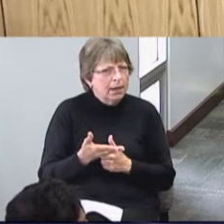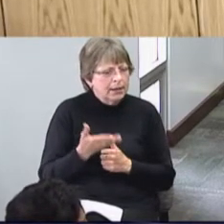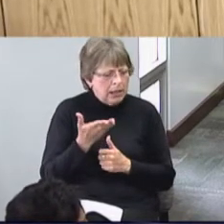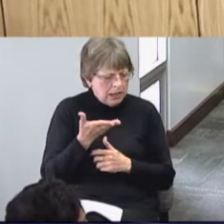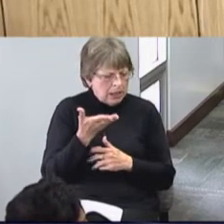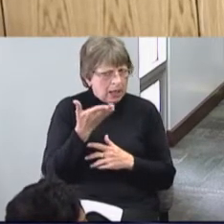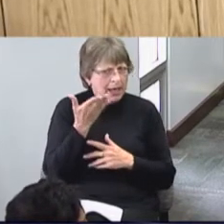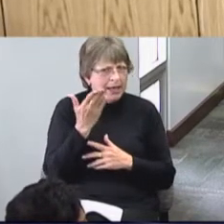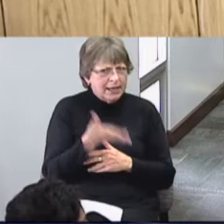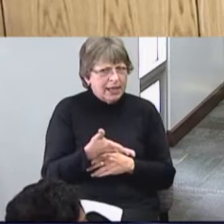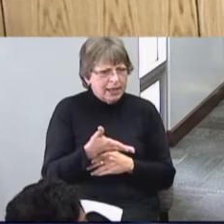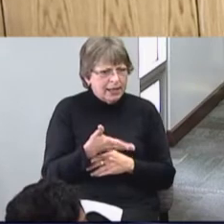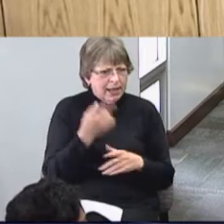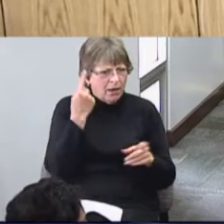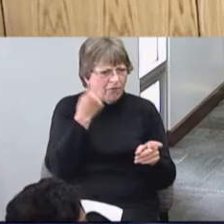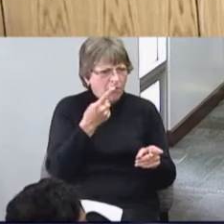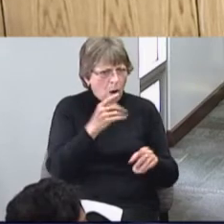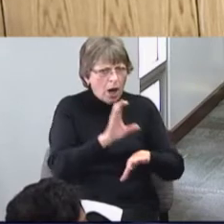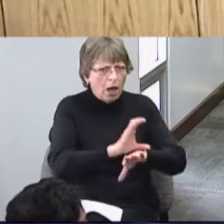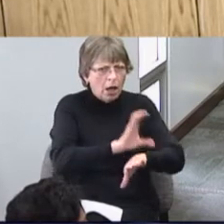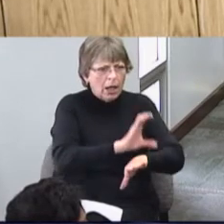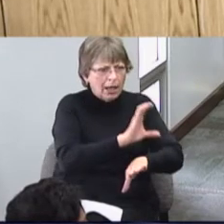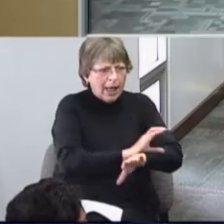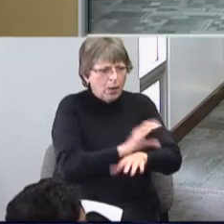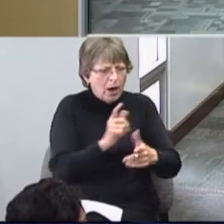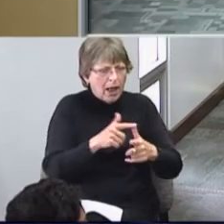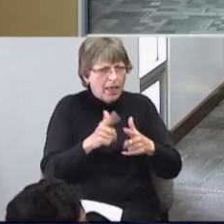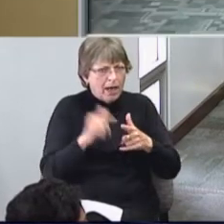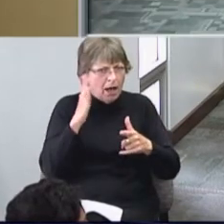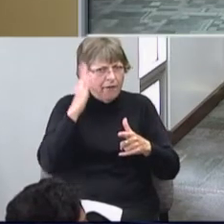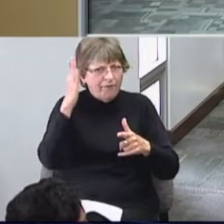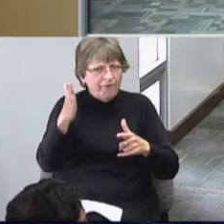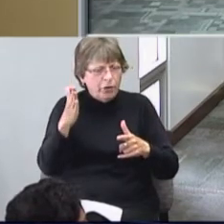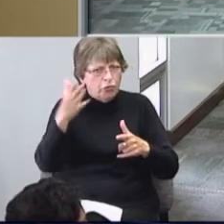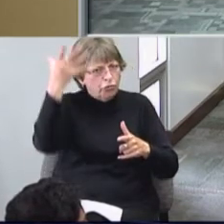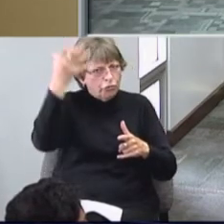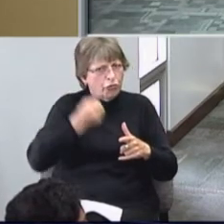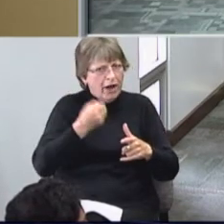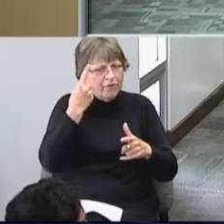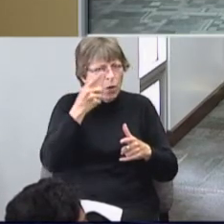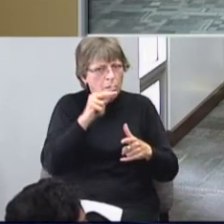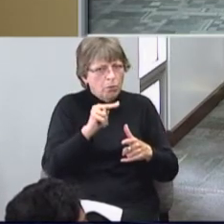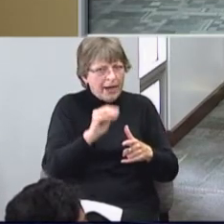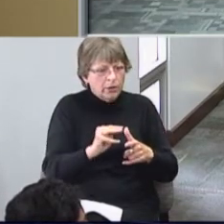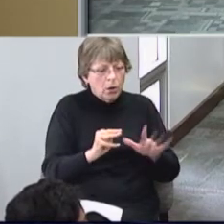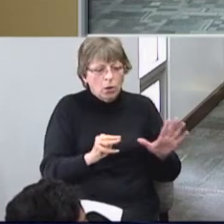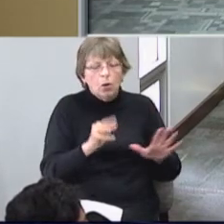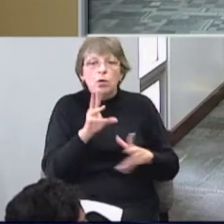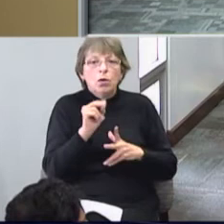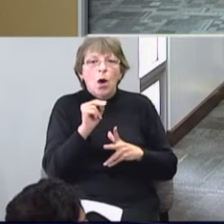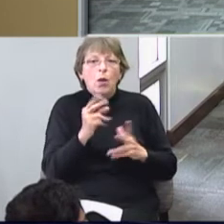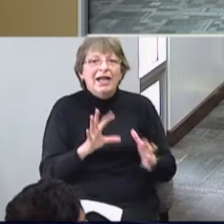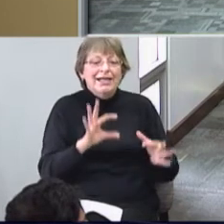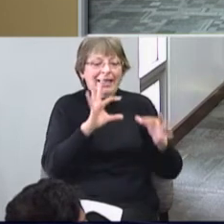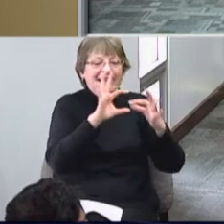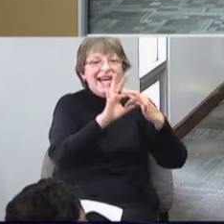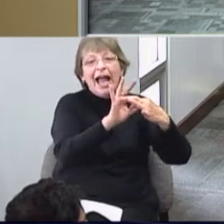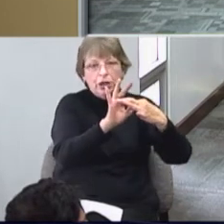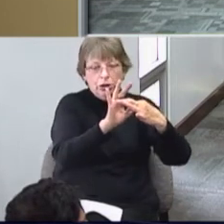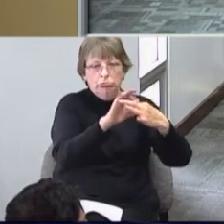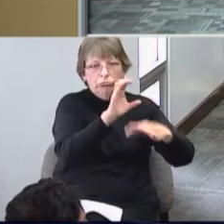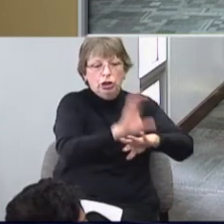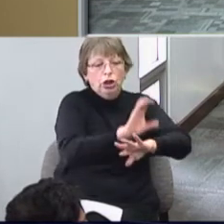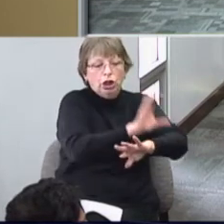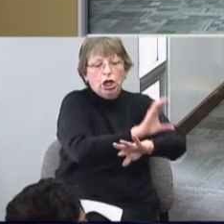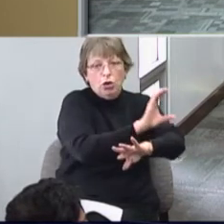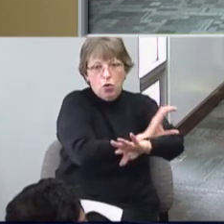particular to Colorado? Will there be a future one potentially for New Mexico? No, this will be for that connection, Colorado, New Mexico.